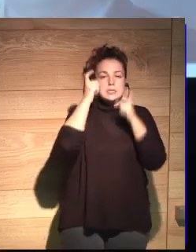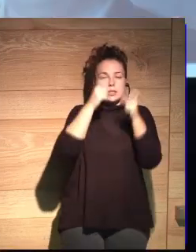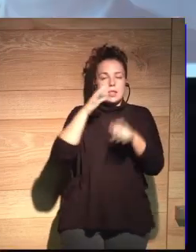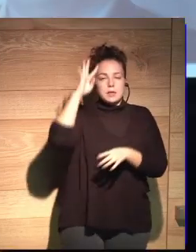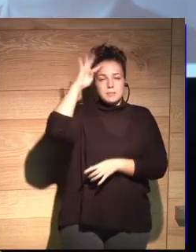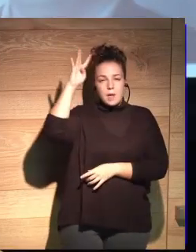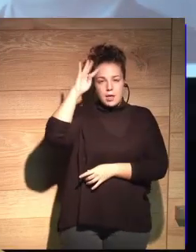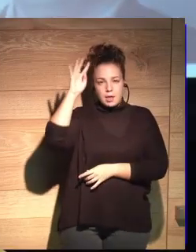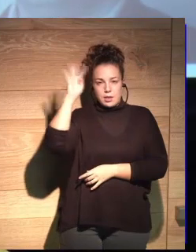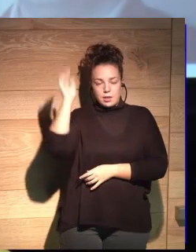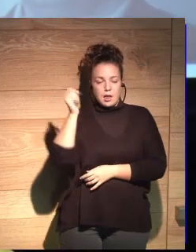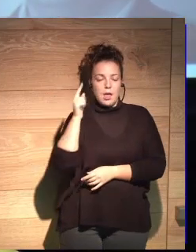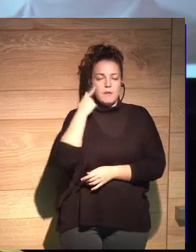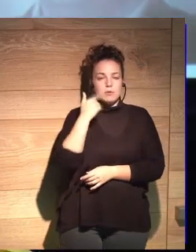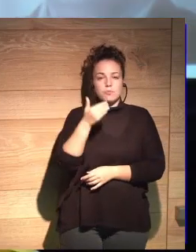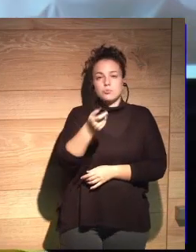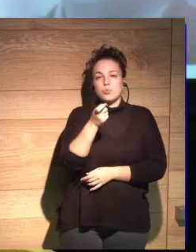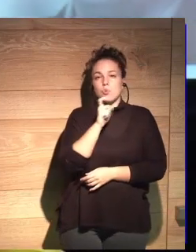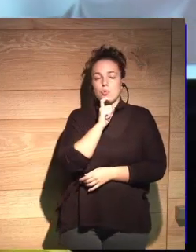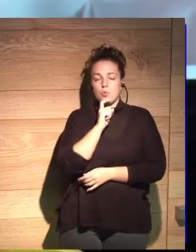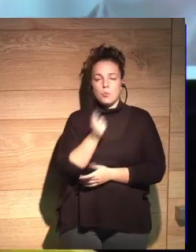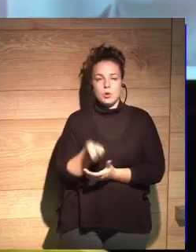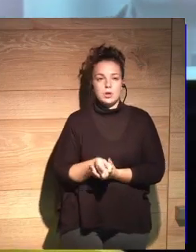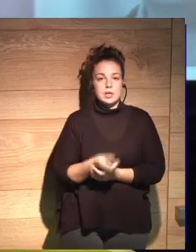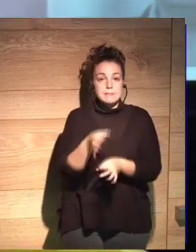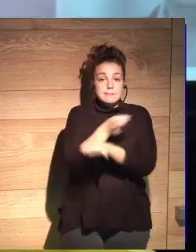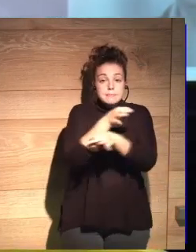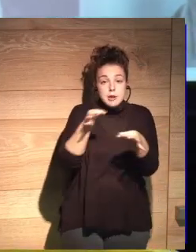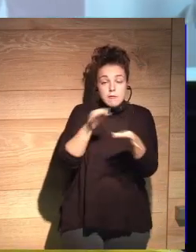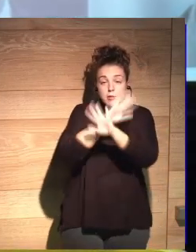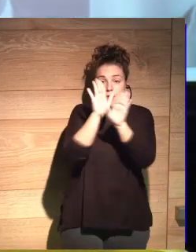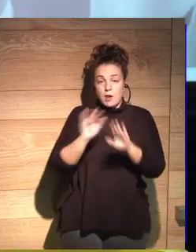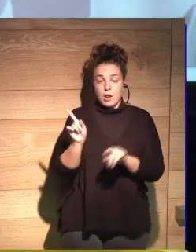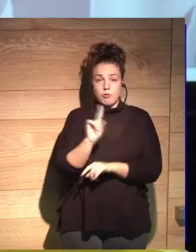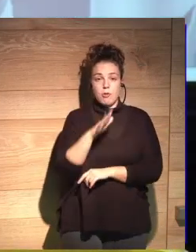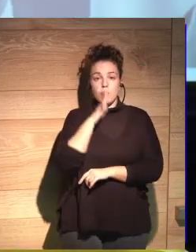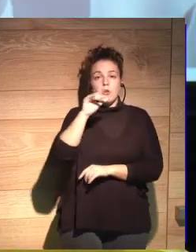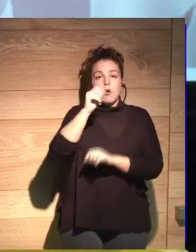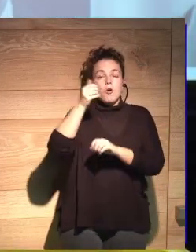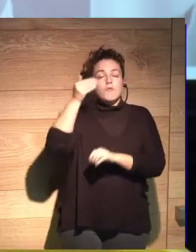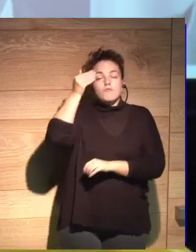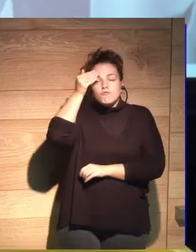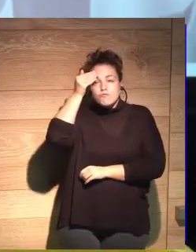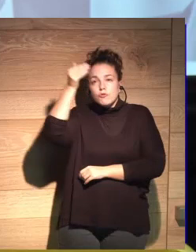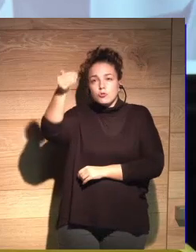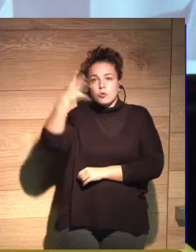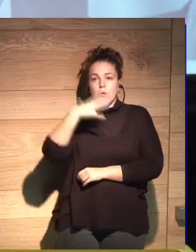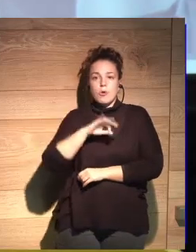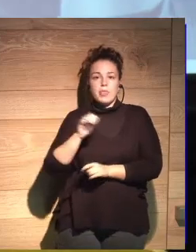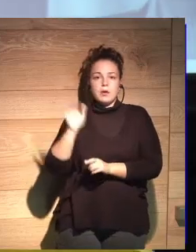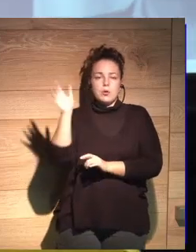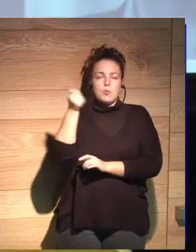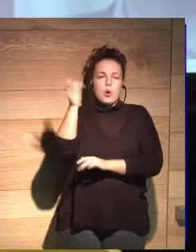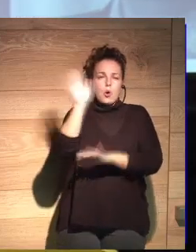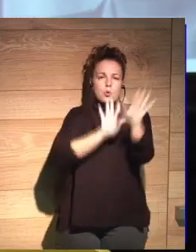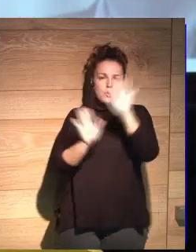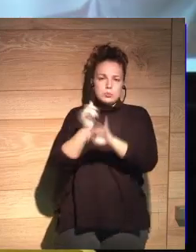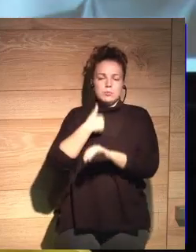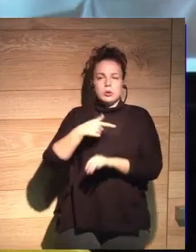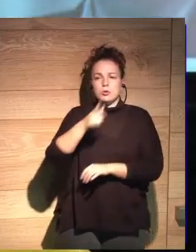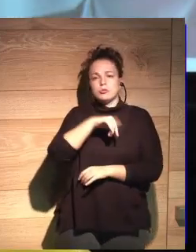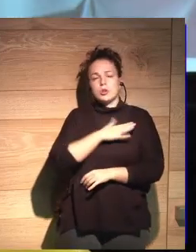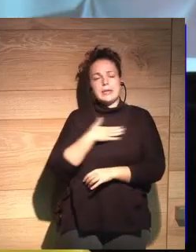neither of these ones are perfect. They quite often mislead us. But I think we can make them much better. We should make them much better. We have a duty